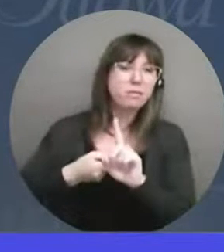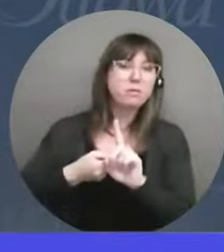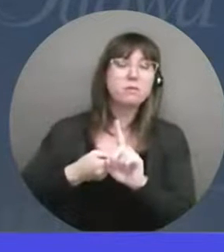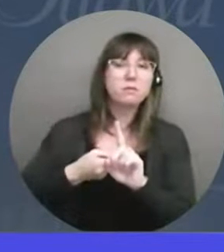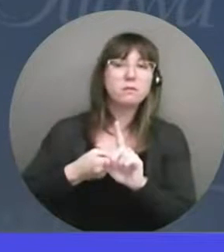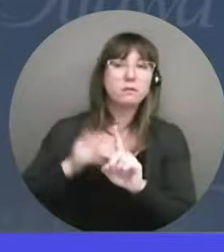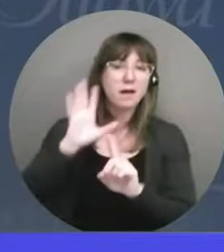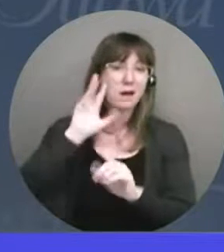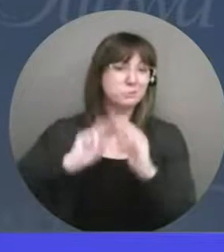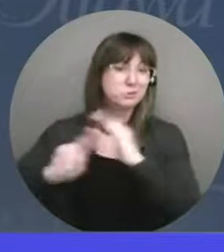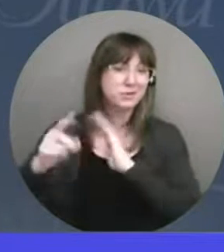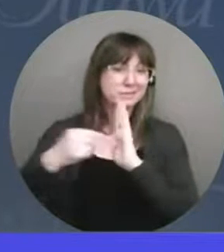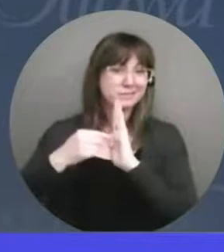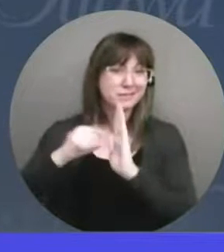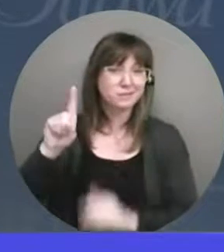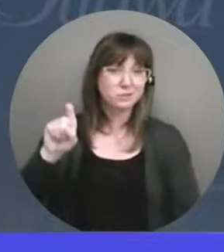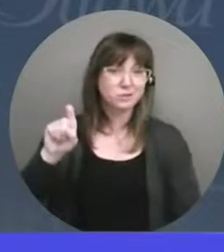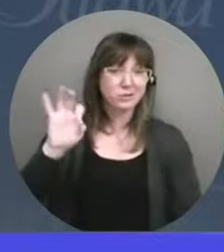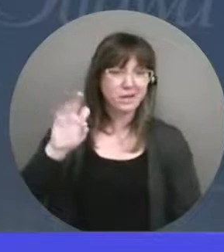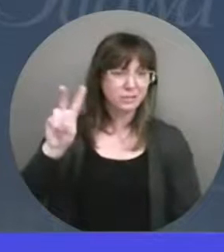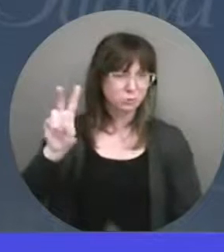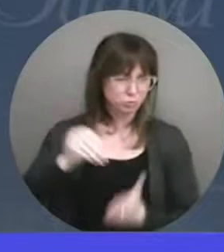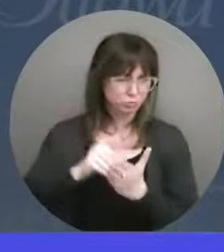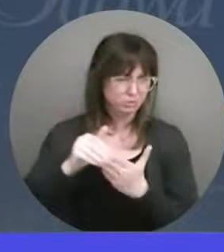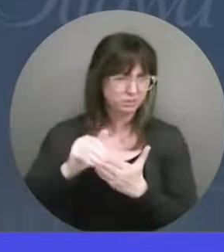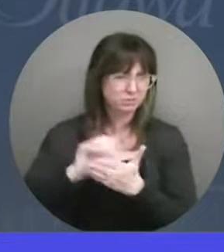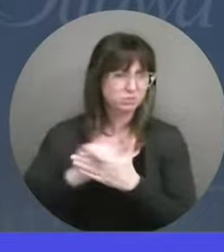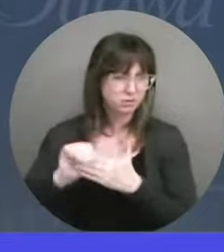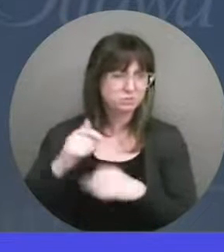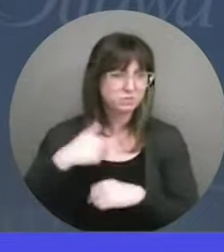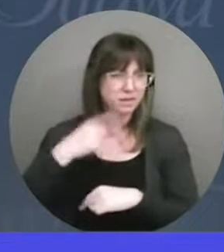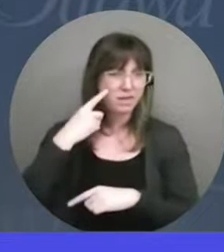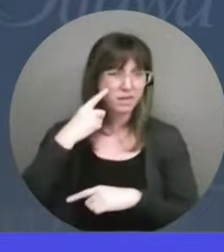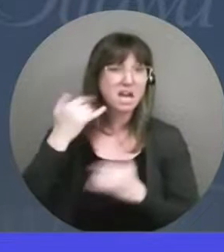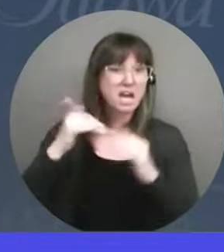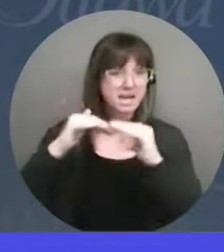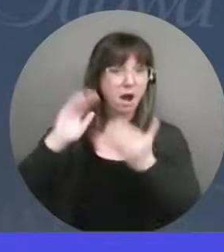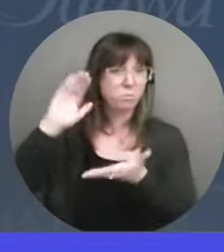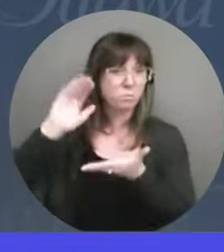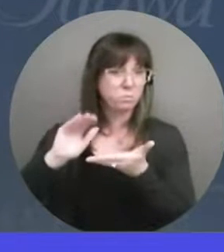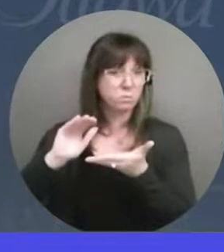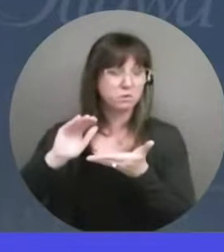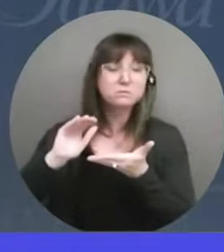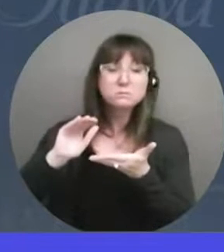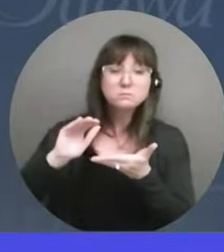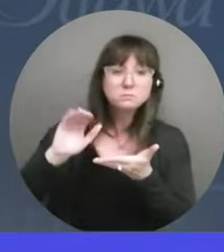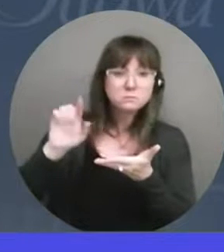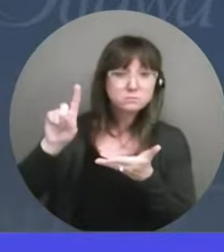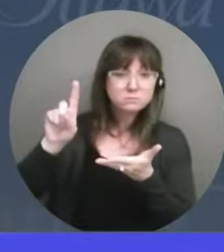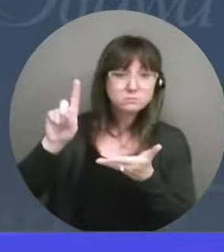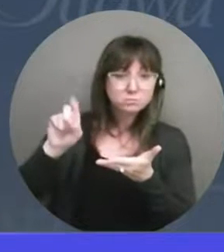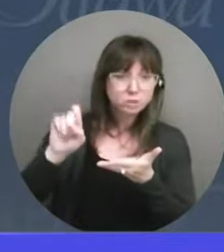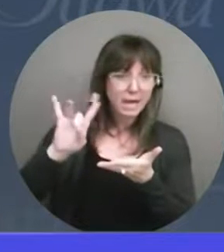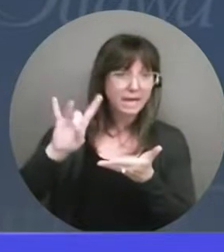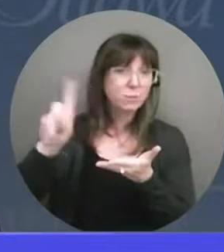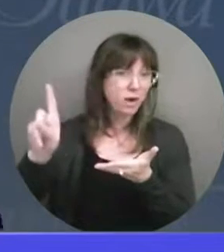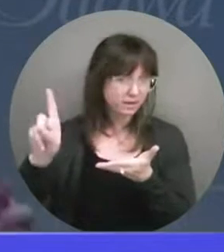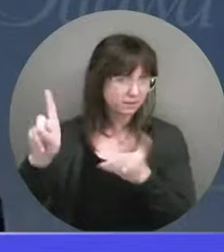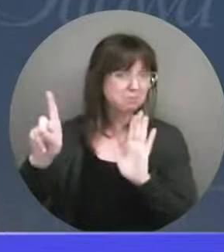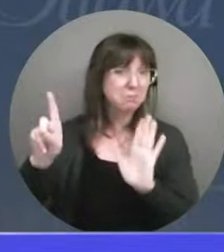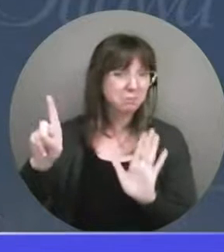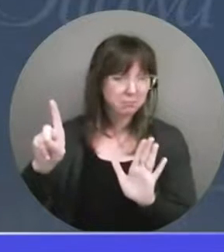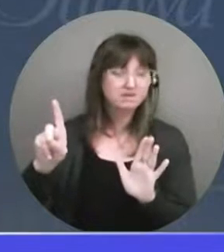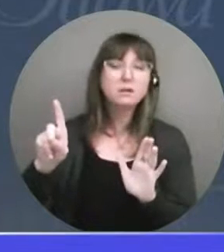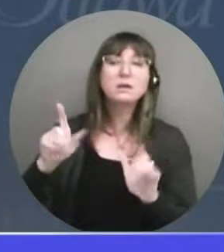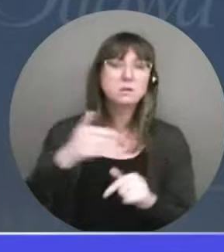about 192 million, I think, Wendy, and that has come down now to about 181. So we actually have